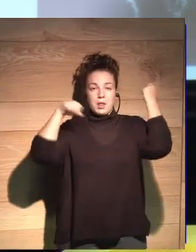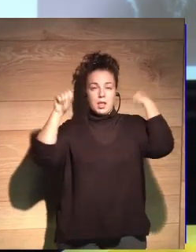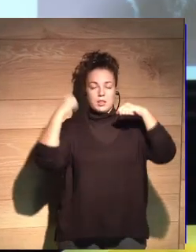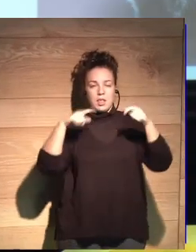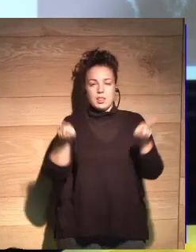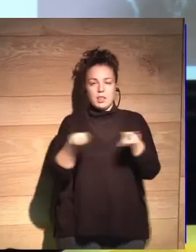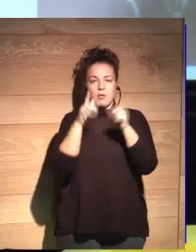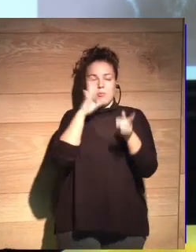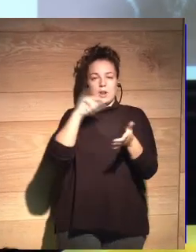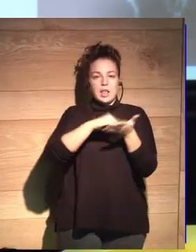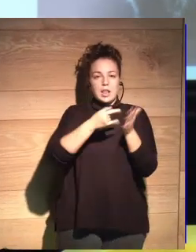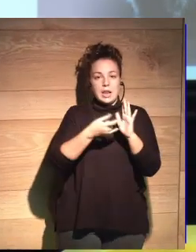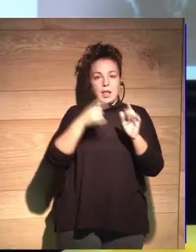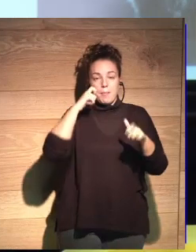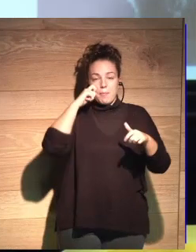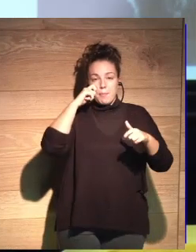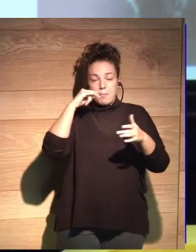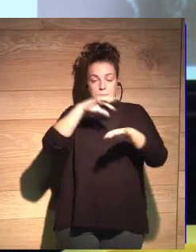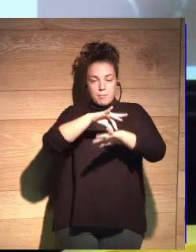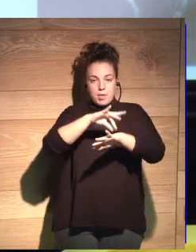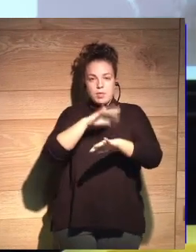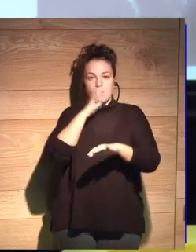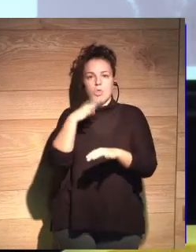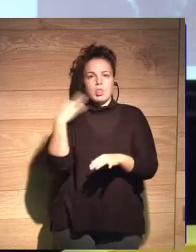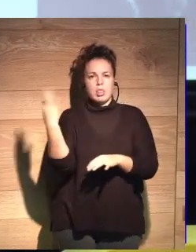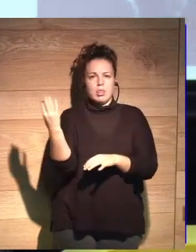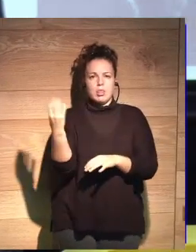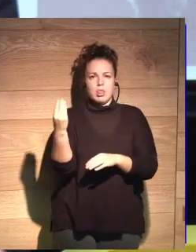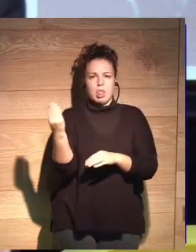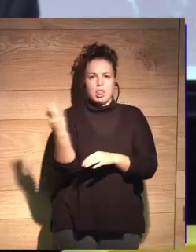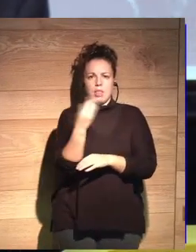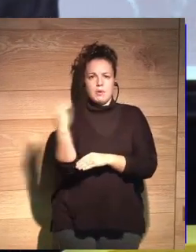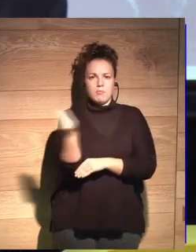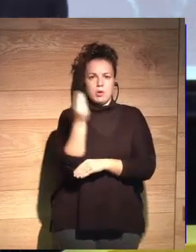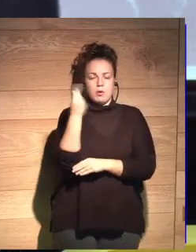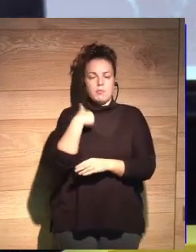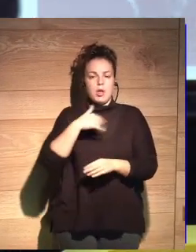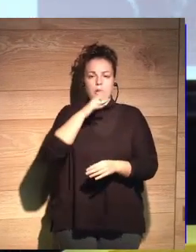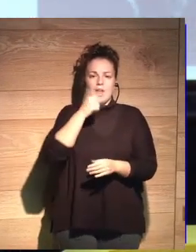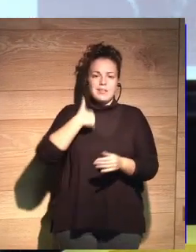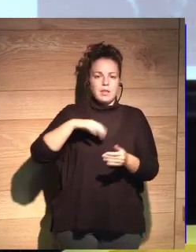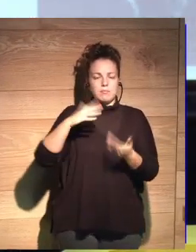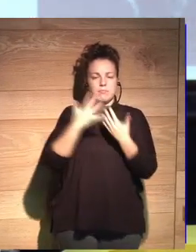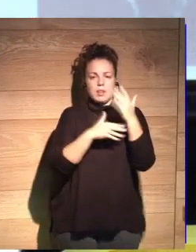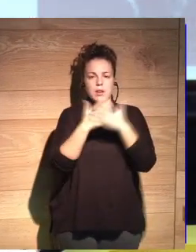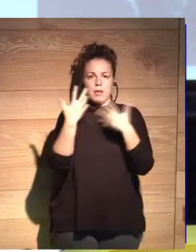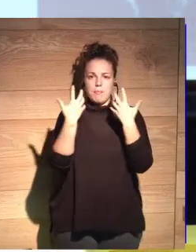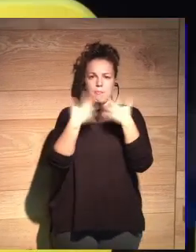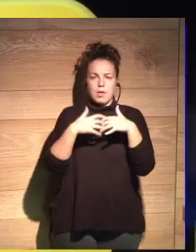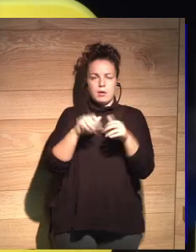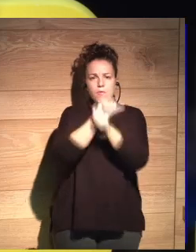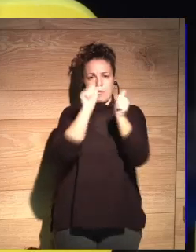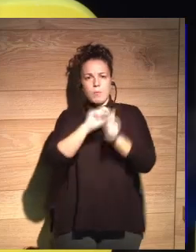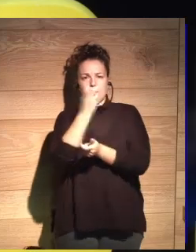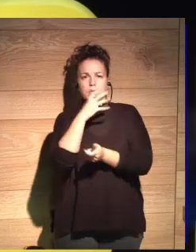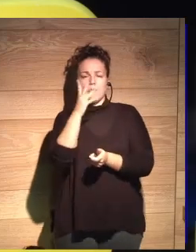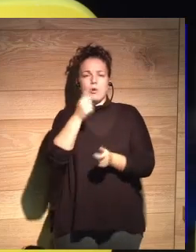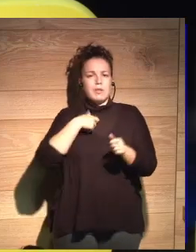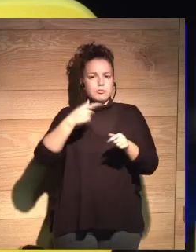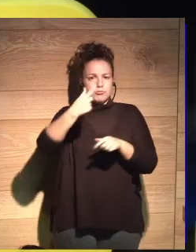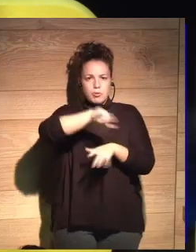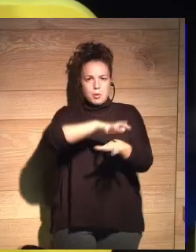while. But of course, we are merging with our machines in other ways. After all, most of us probably spend our days going around